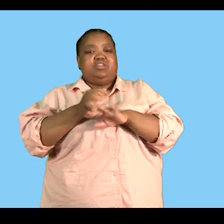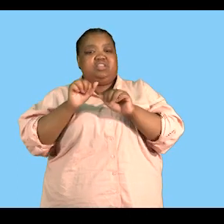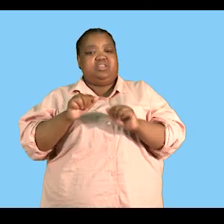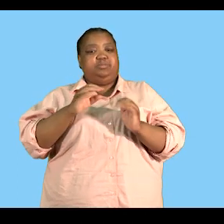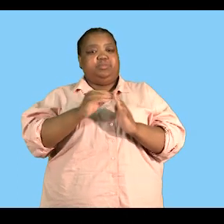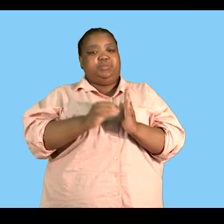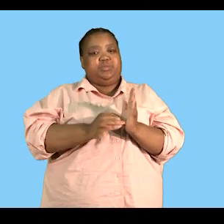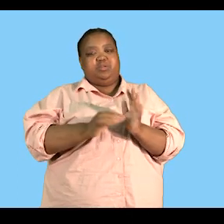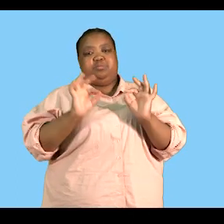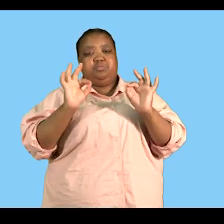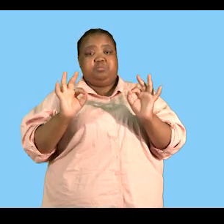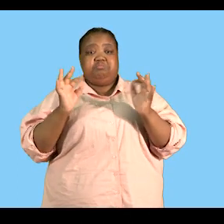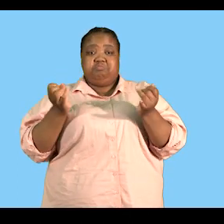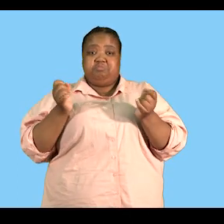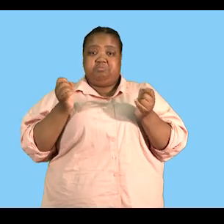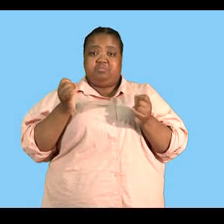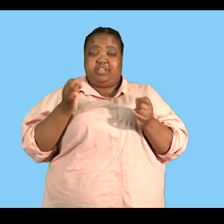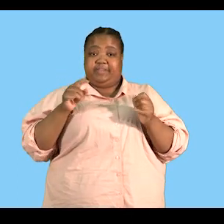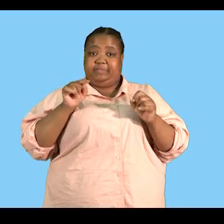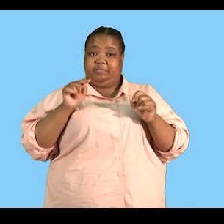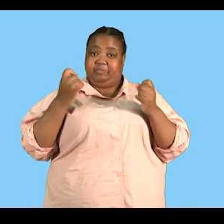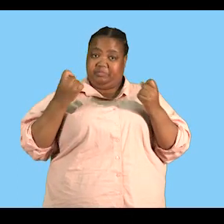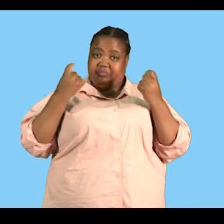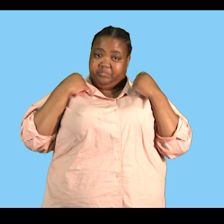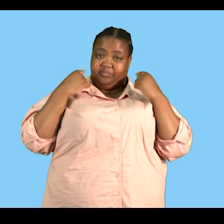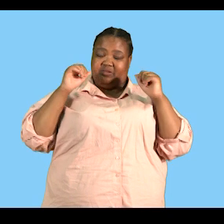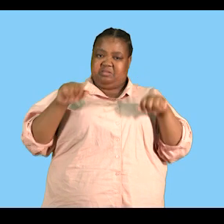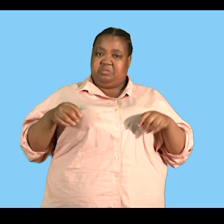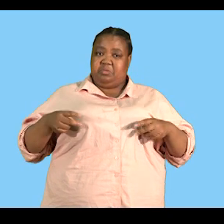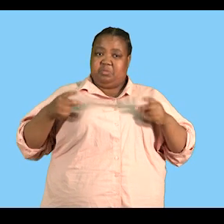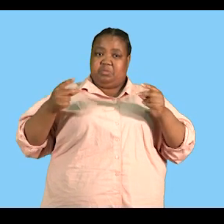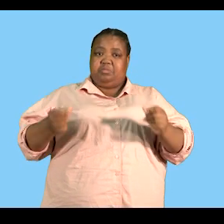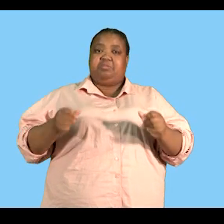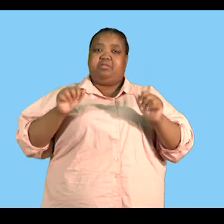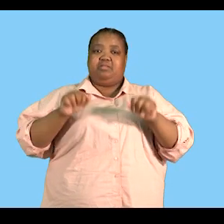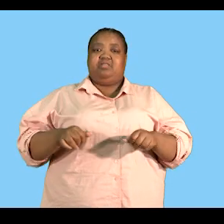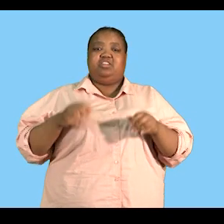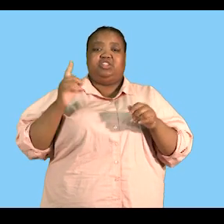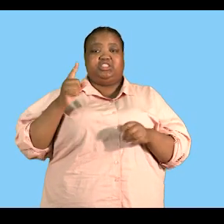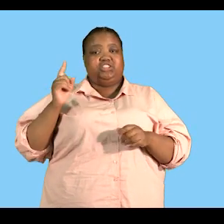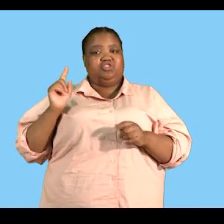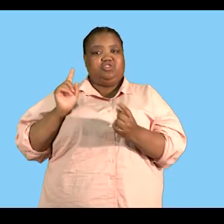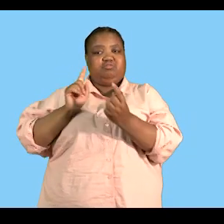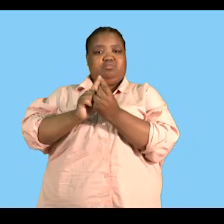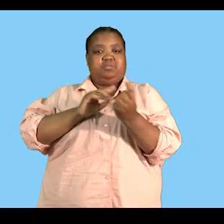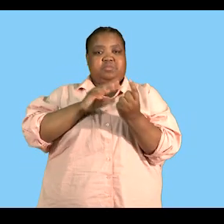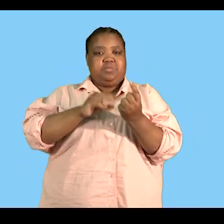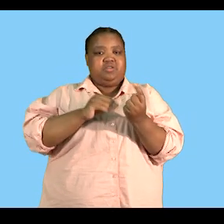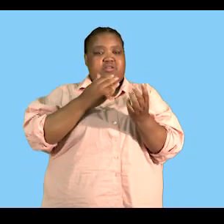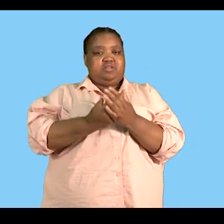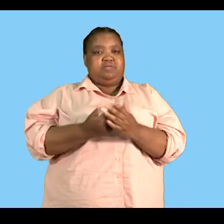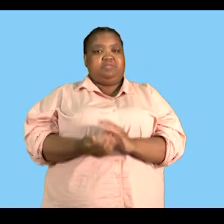you just rewrite it. If you don't understand this one because it went quite quick, go and ask your